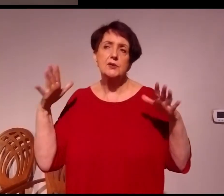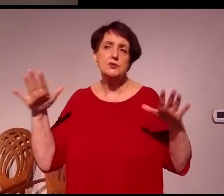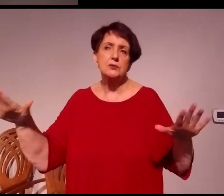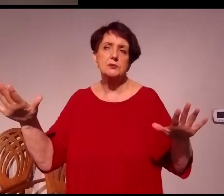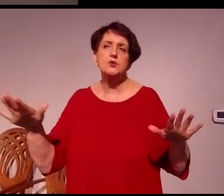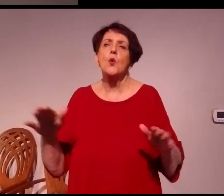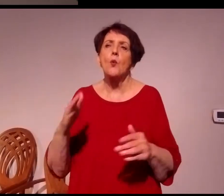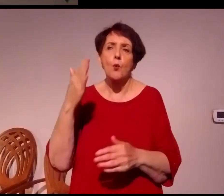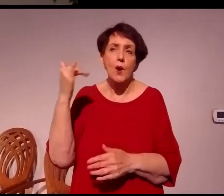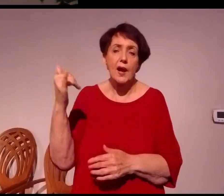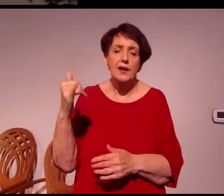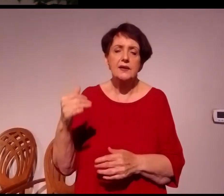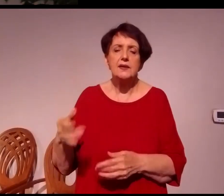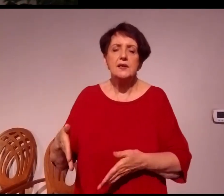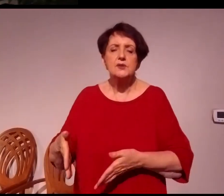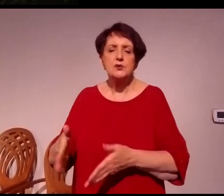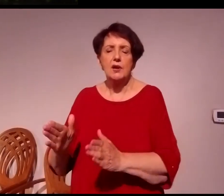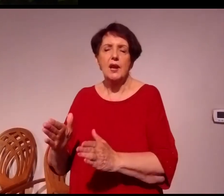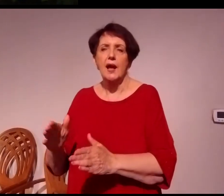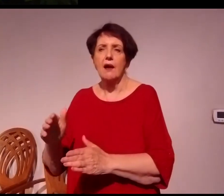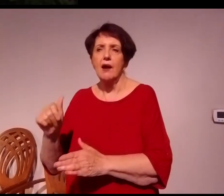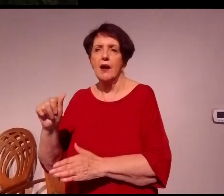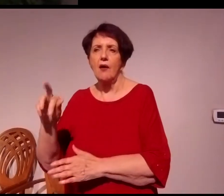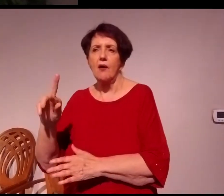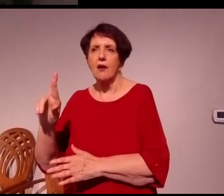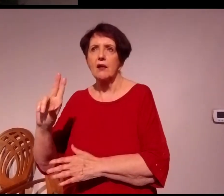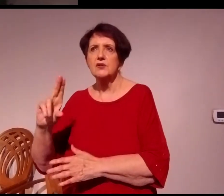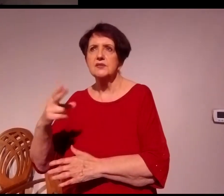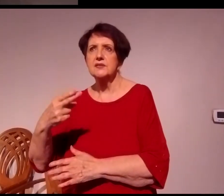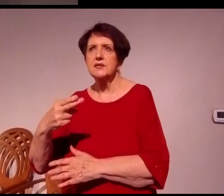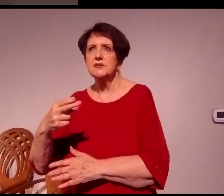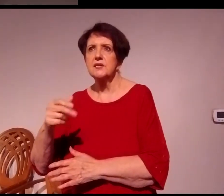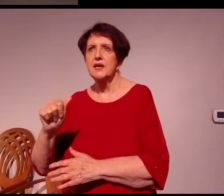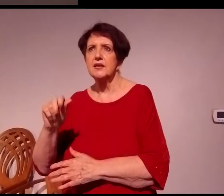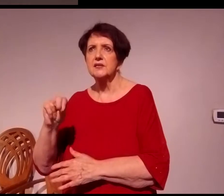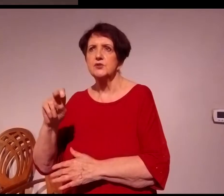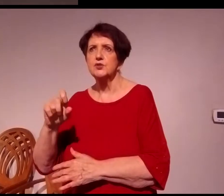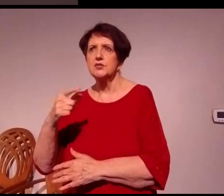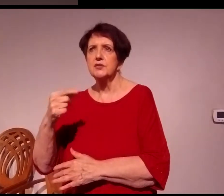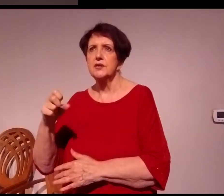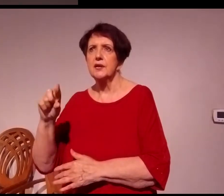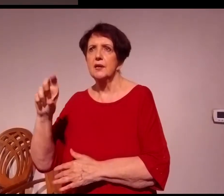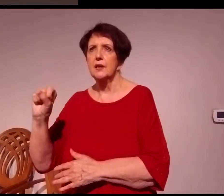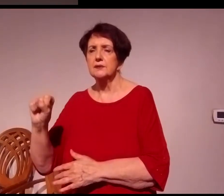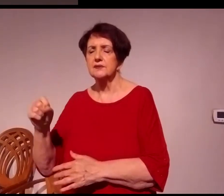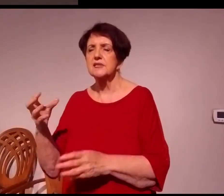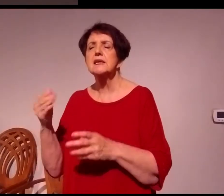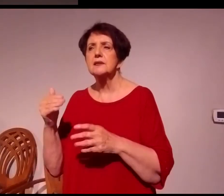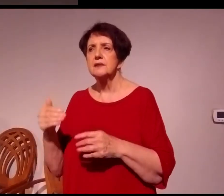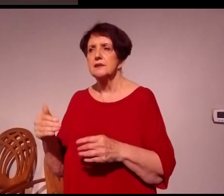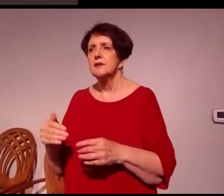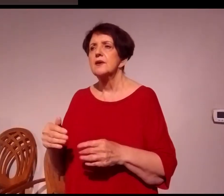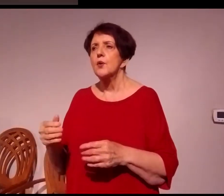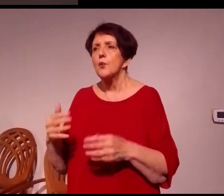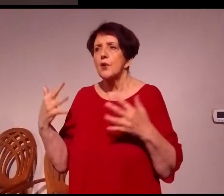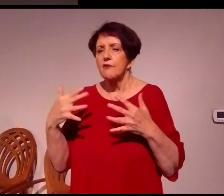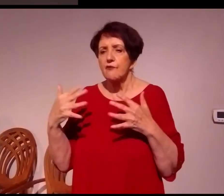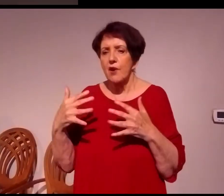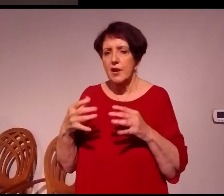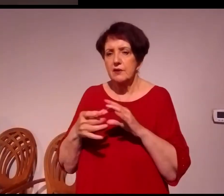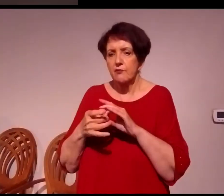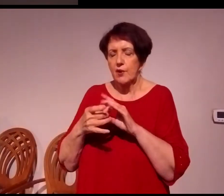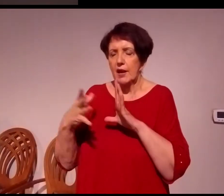And yet we're still holding on to those people and things that drain us because we're afraid of if we let it go,